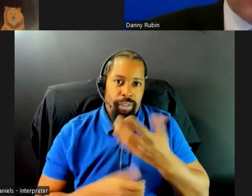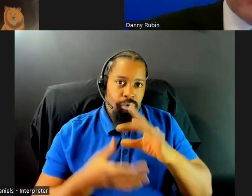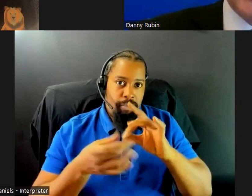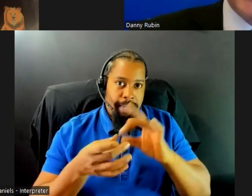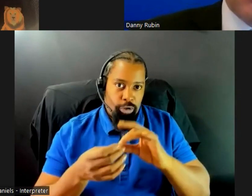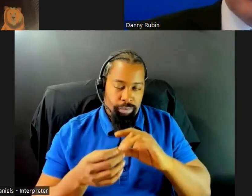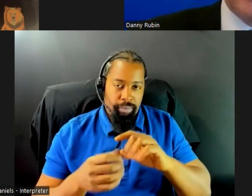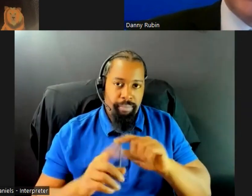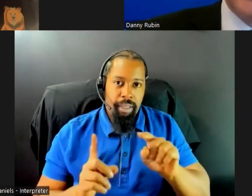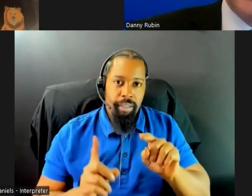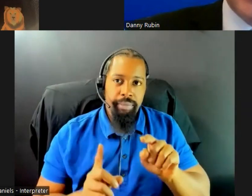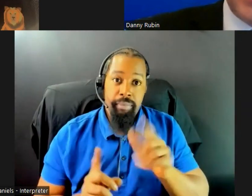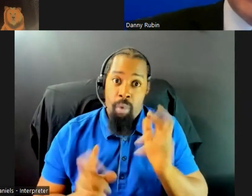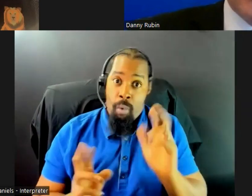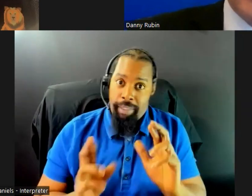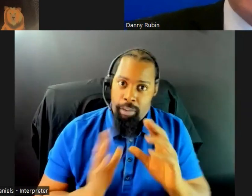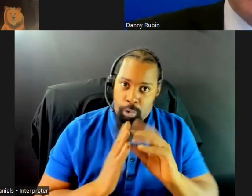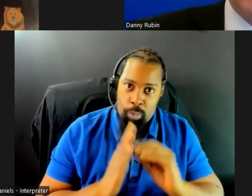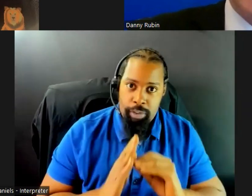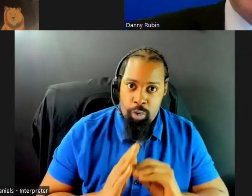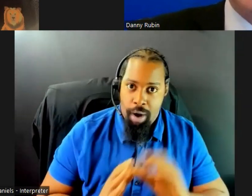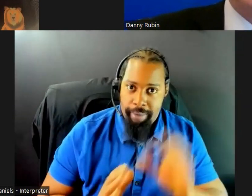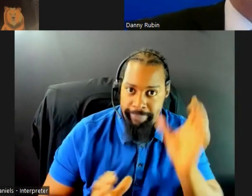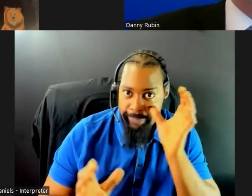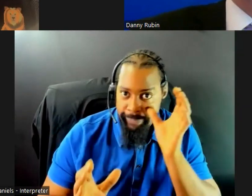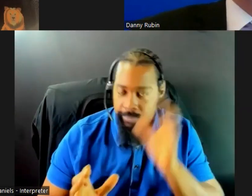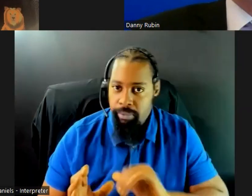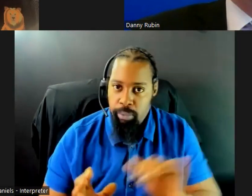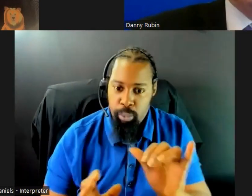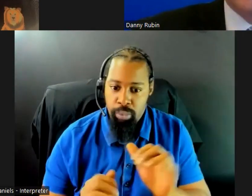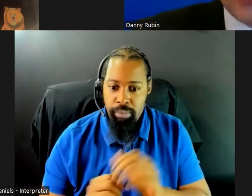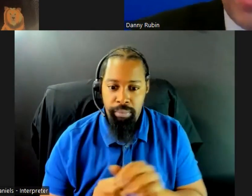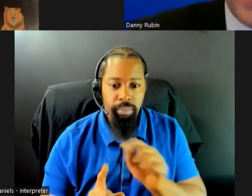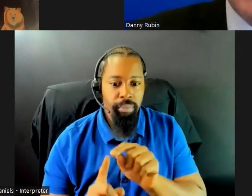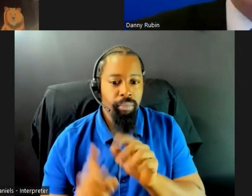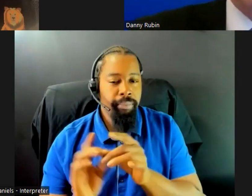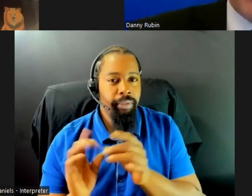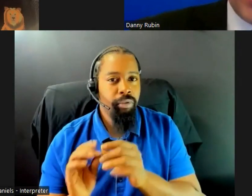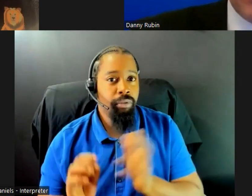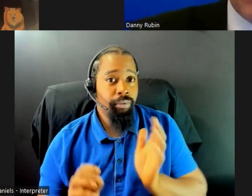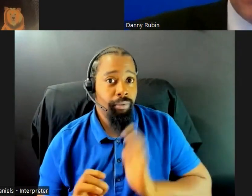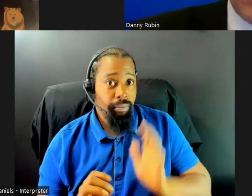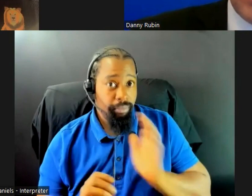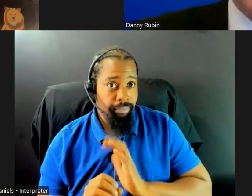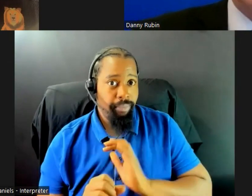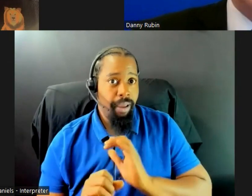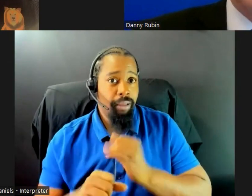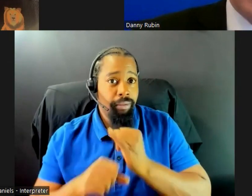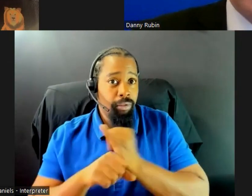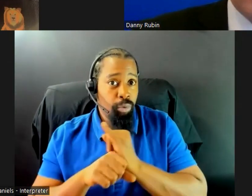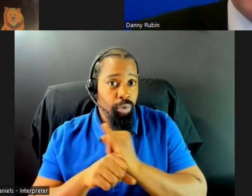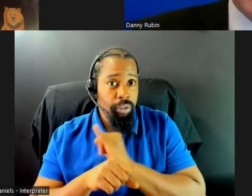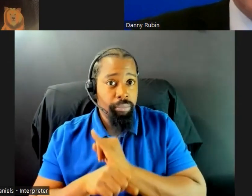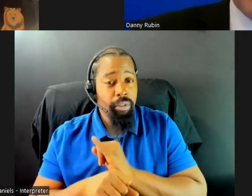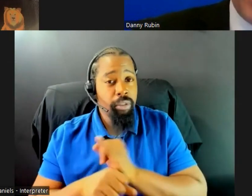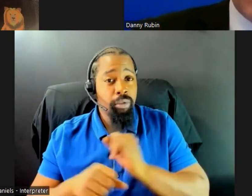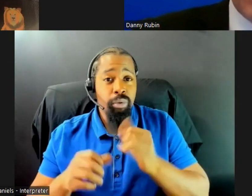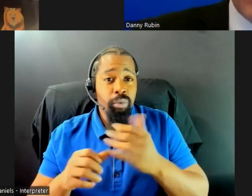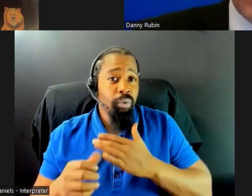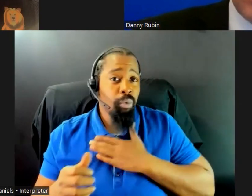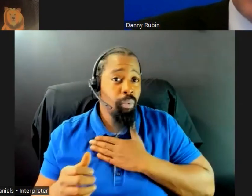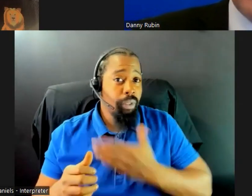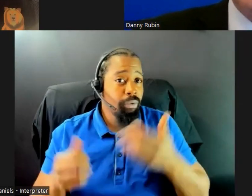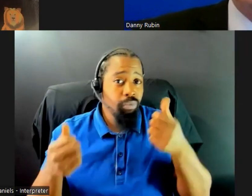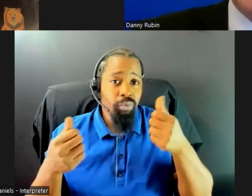were early on at your internships, you tried everything and you said no to